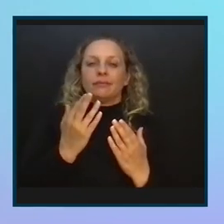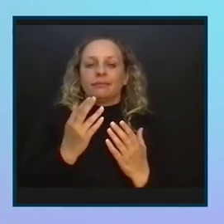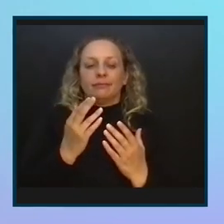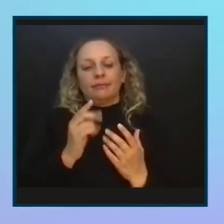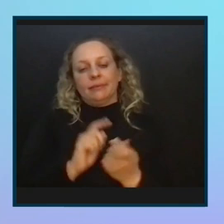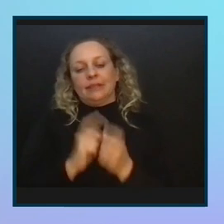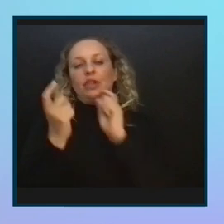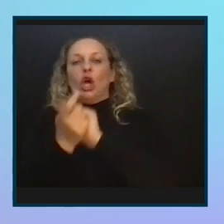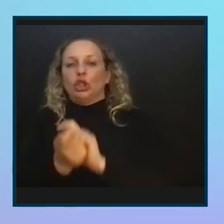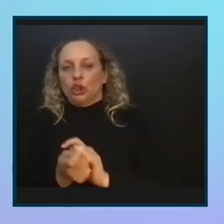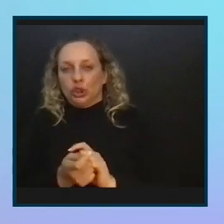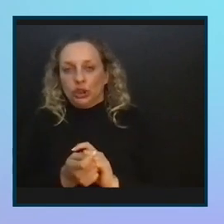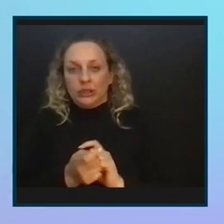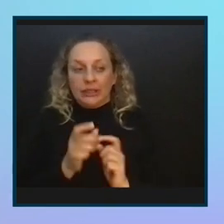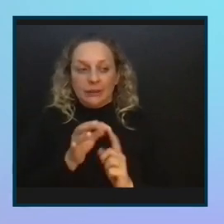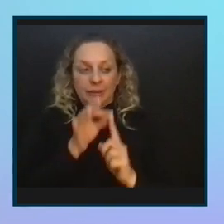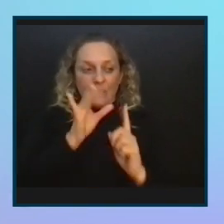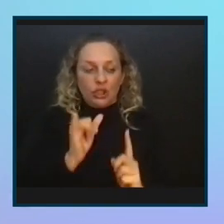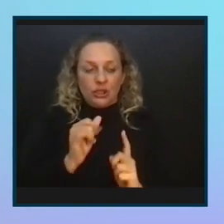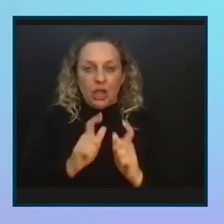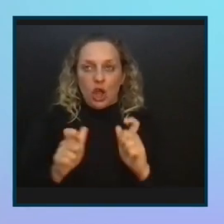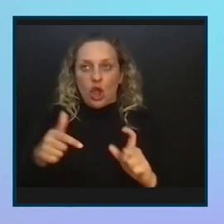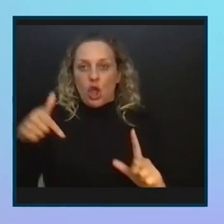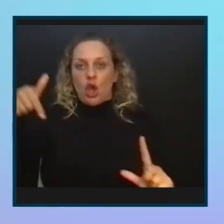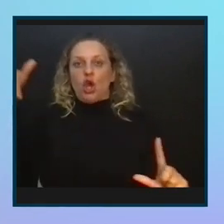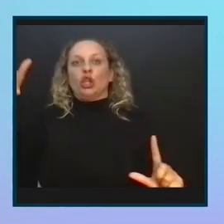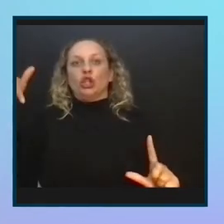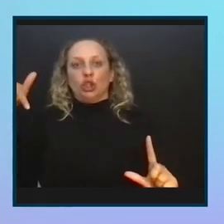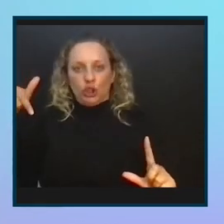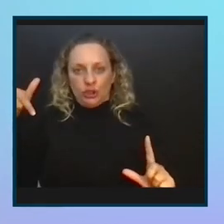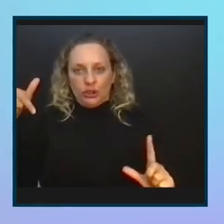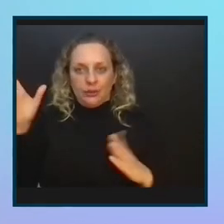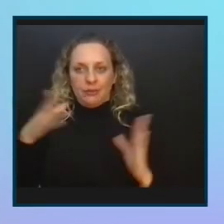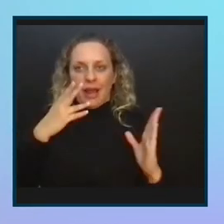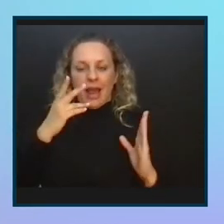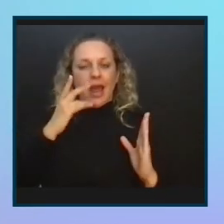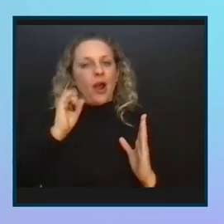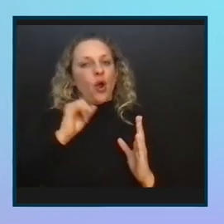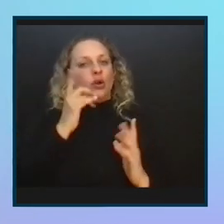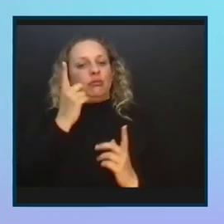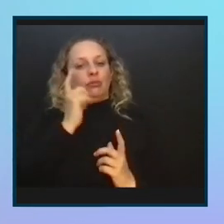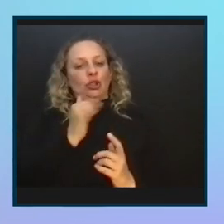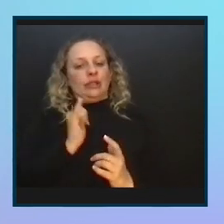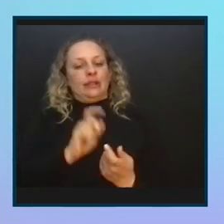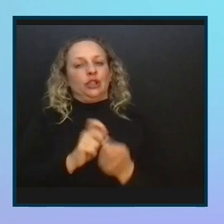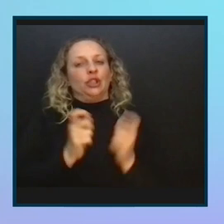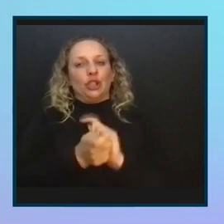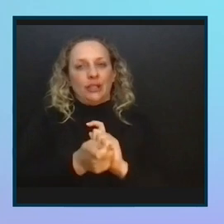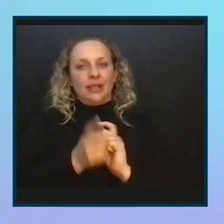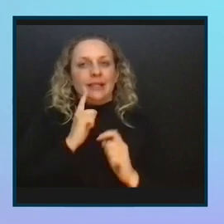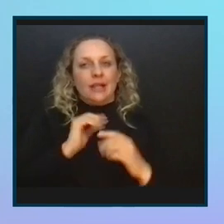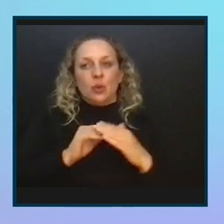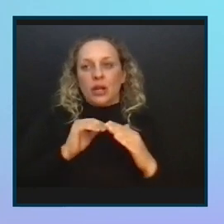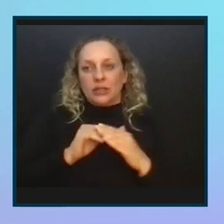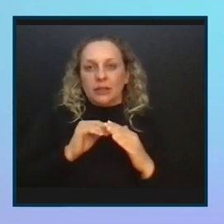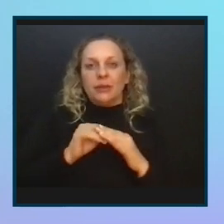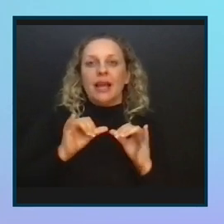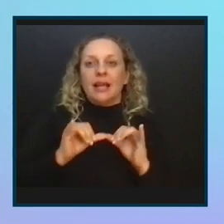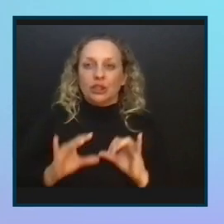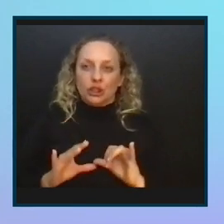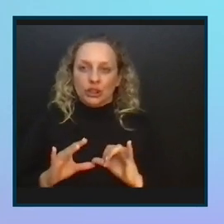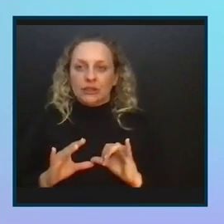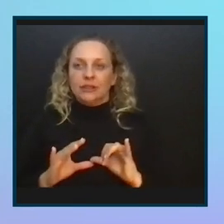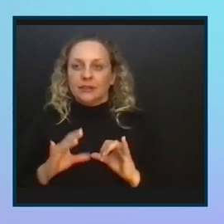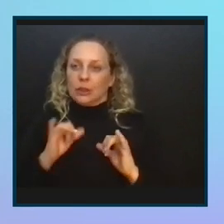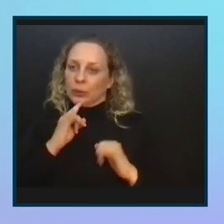especially when it gets put into a larger pattern or a feature, that can change. And so that's really where our accessibility engineers come